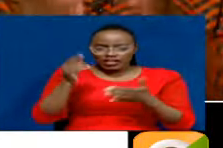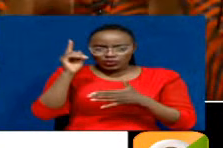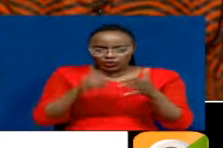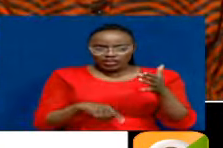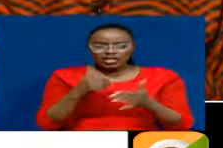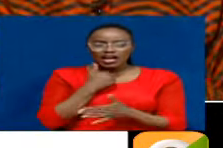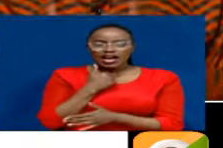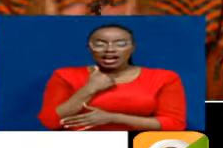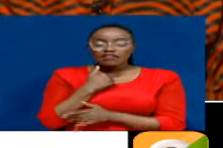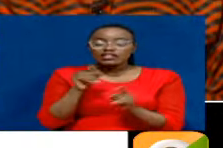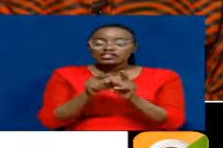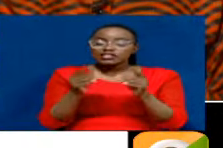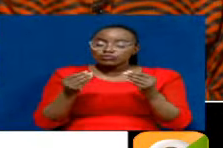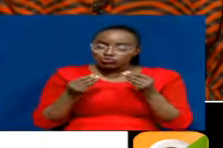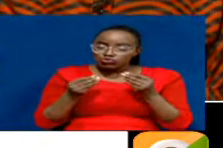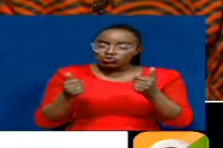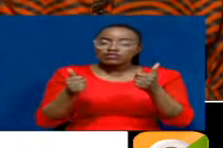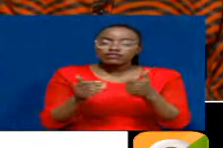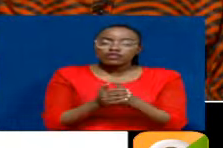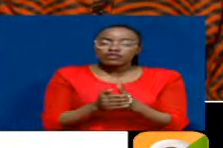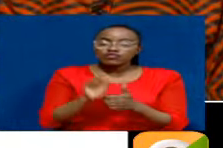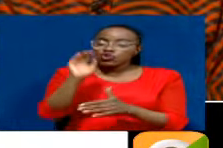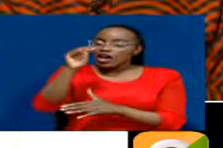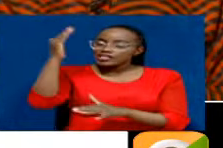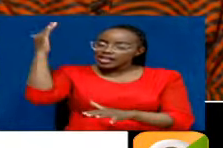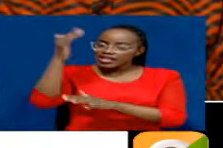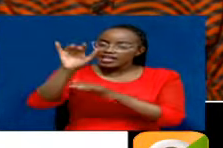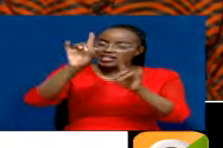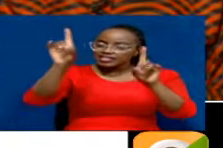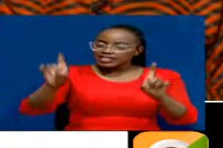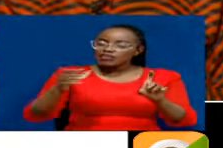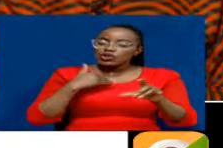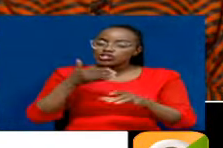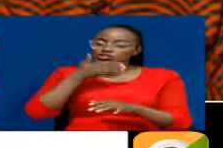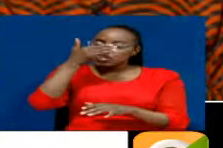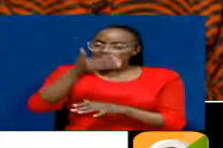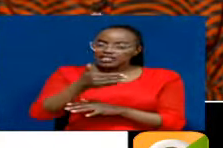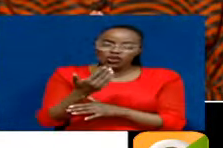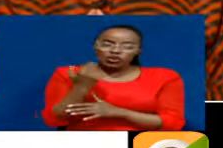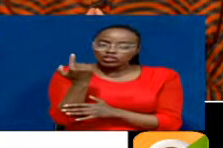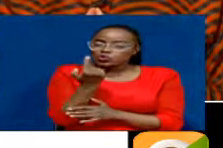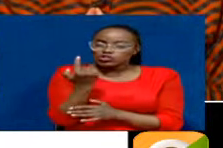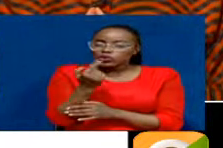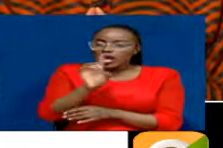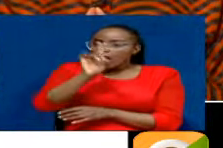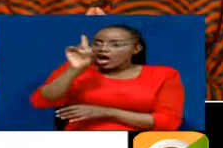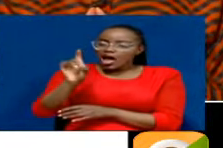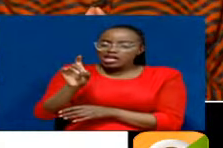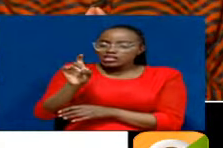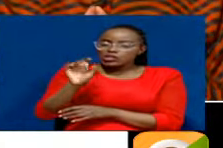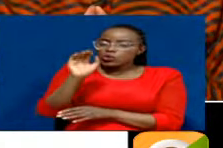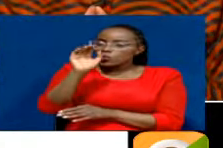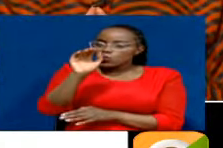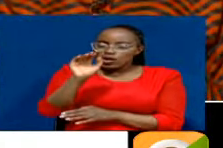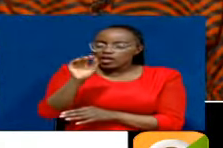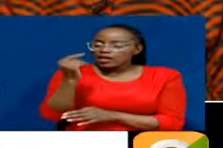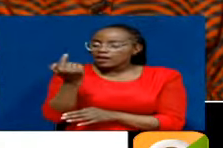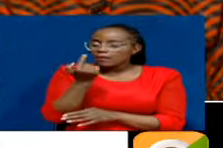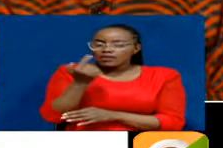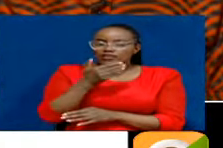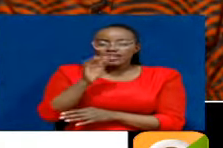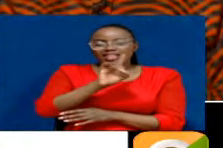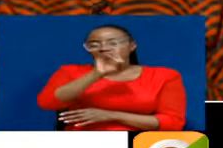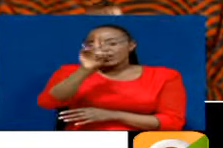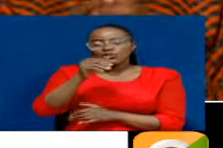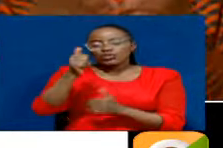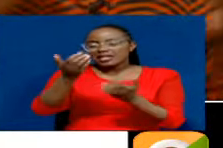have asked, is you actually have, to address. You have asked him a direct question. Do you want him to respond, or it was a rhetorical question? Is there a